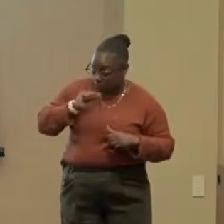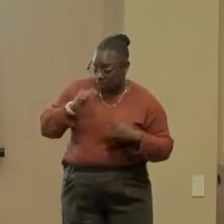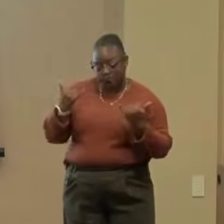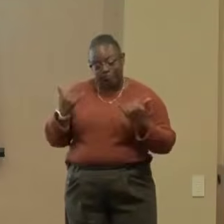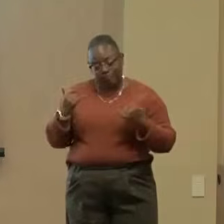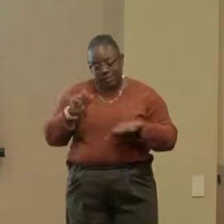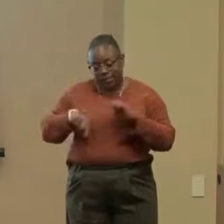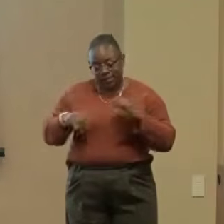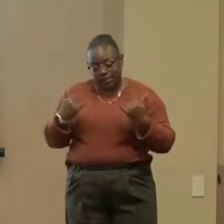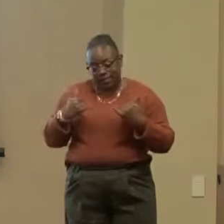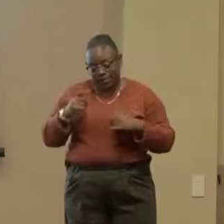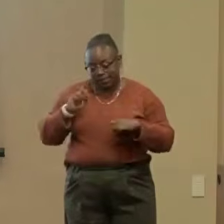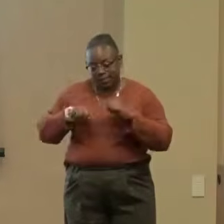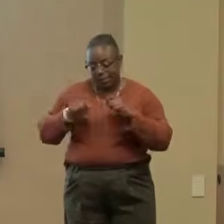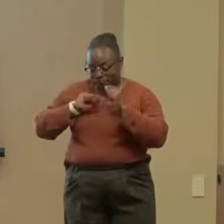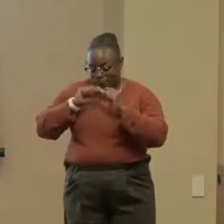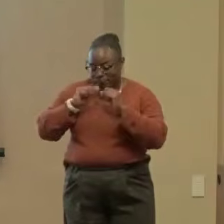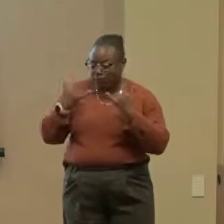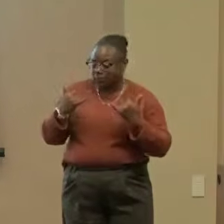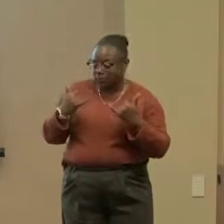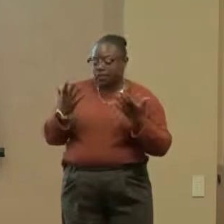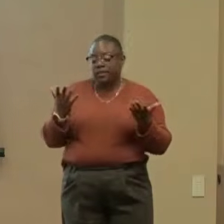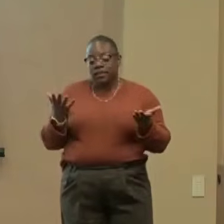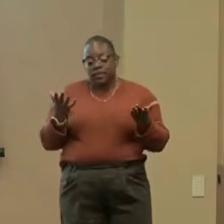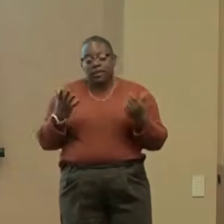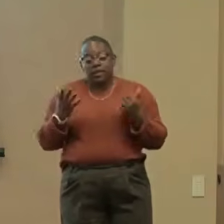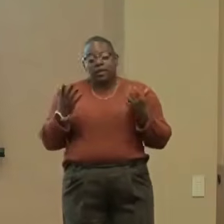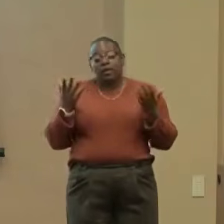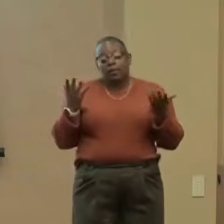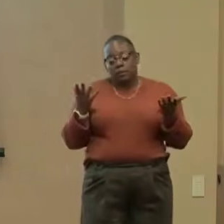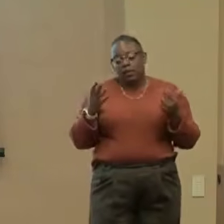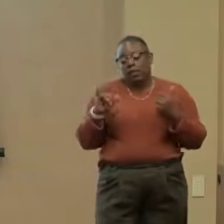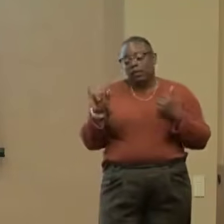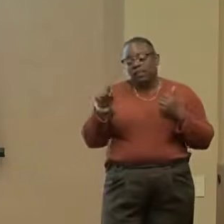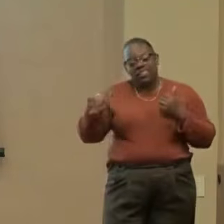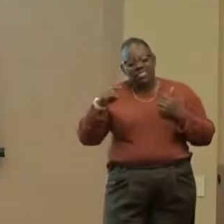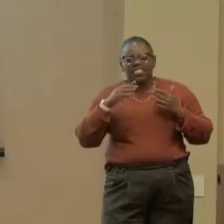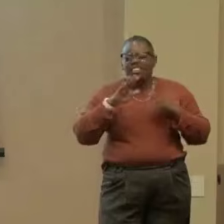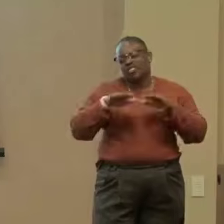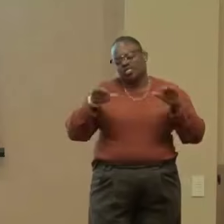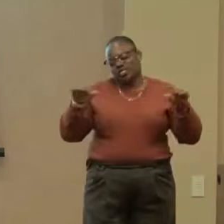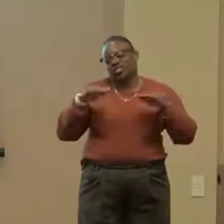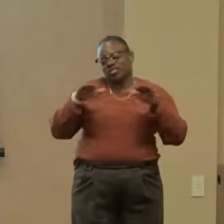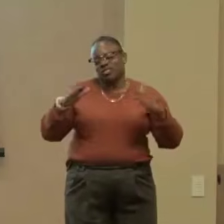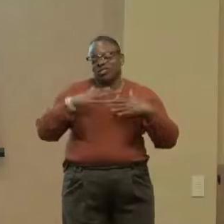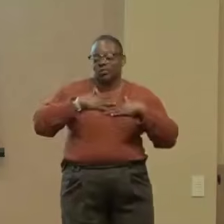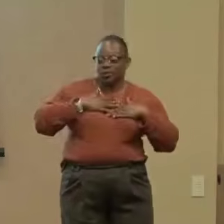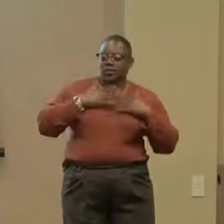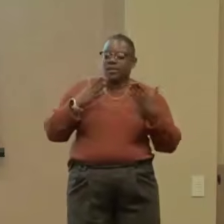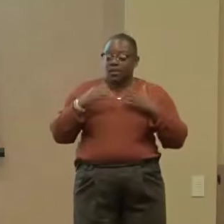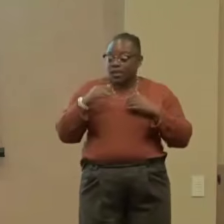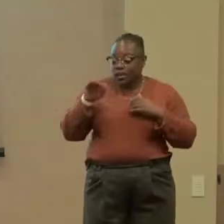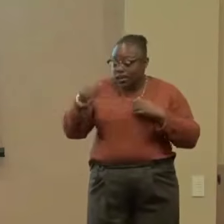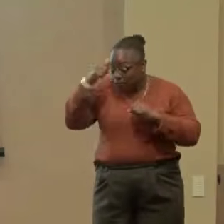whatever. But I feel like they do also sympathize, because I do remind them that I was once